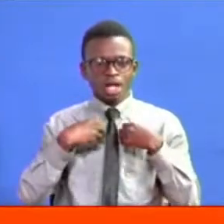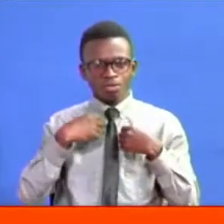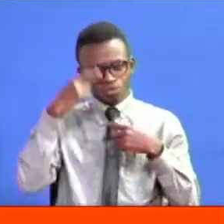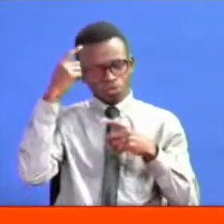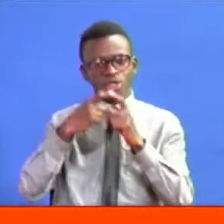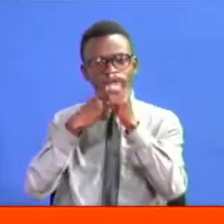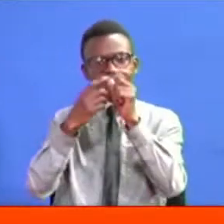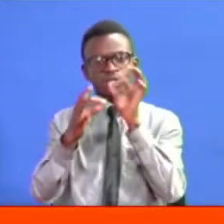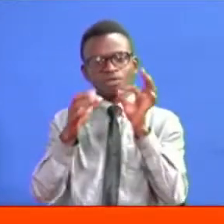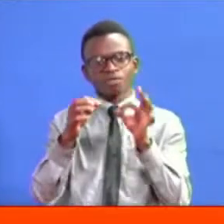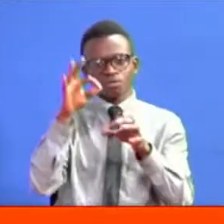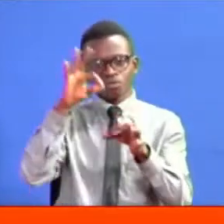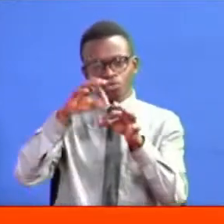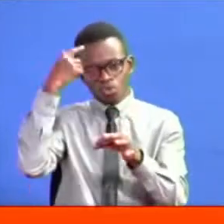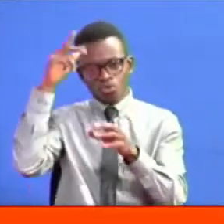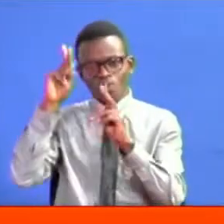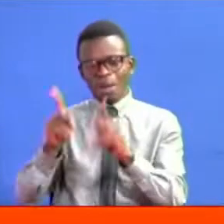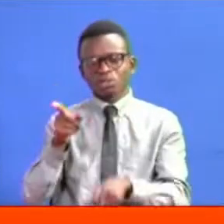candidate.